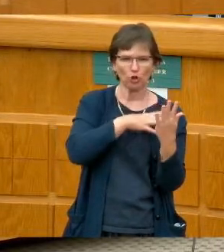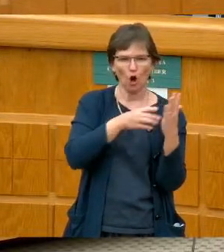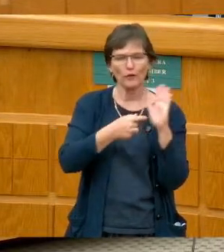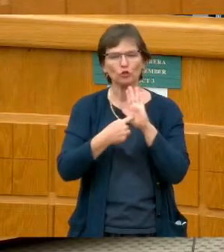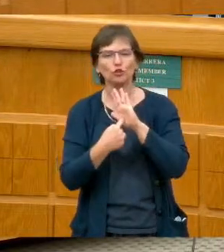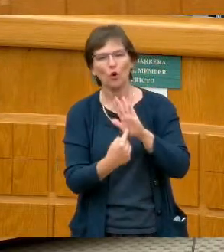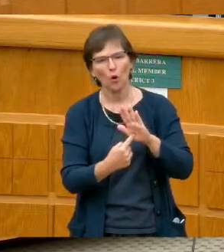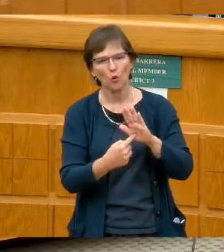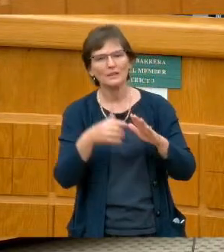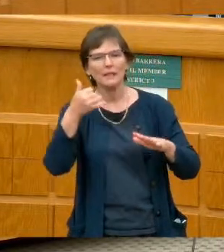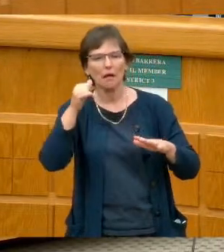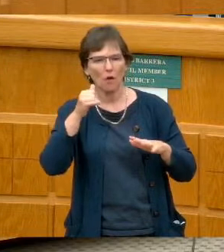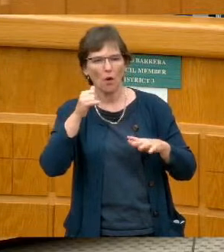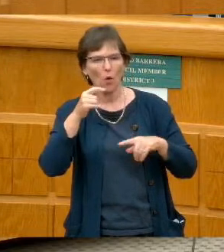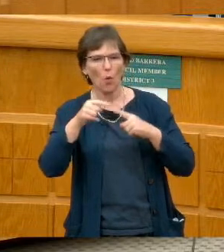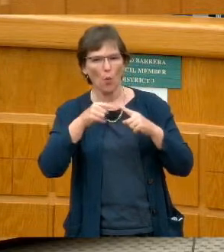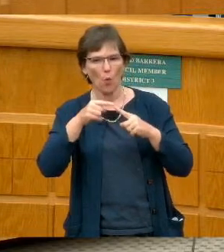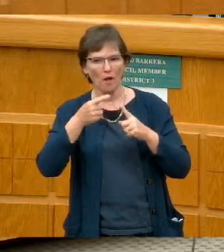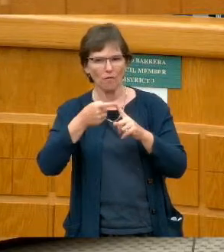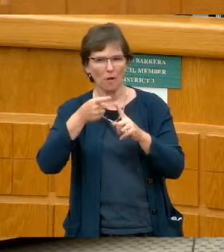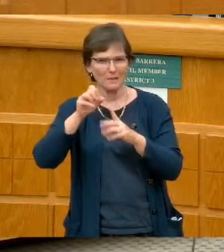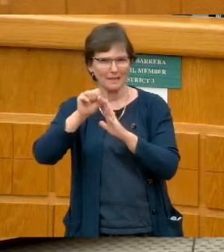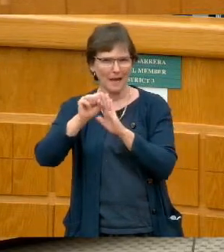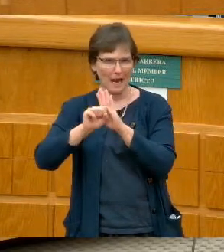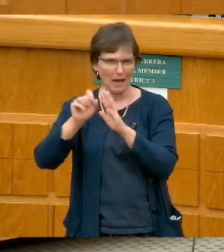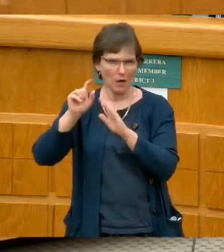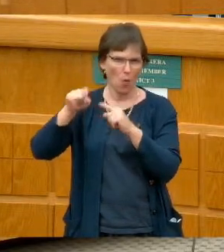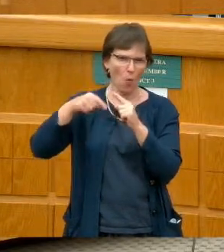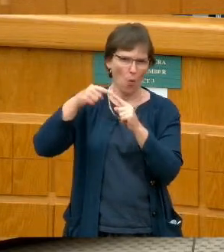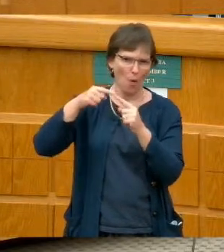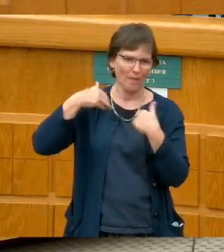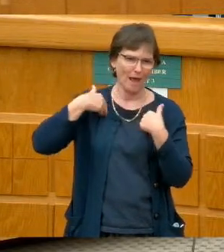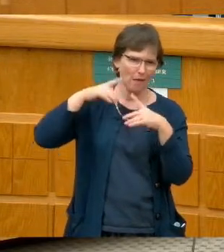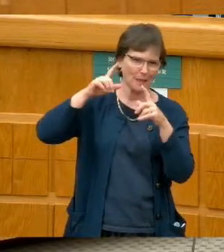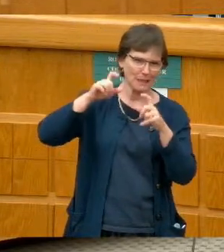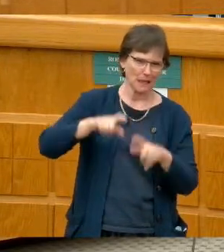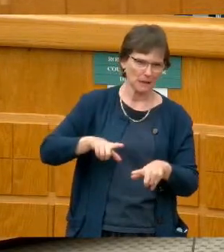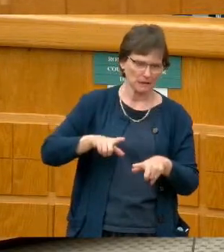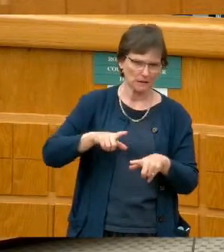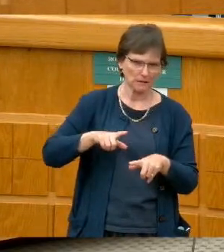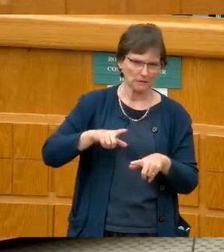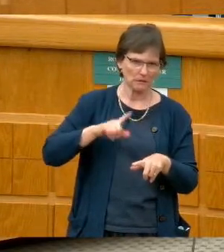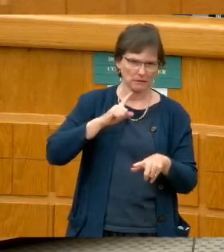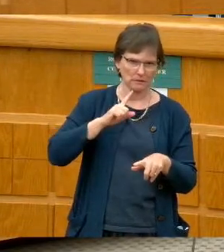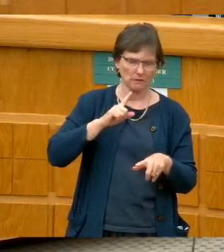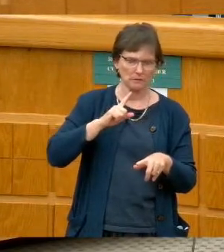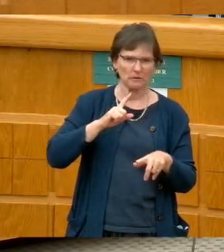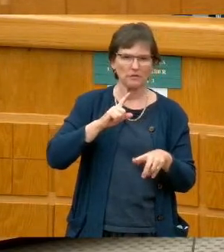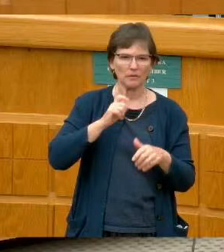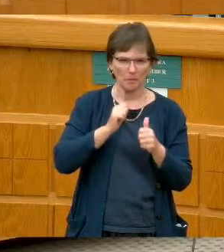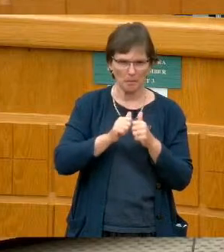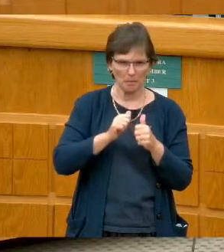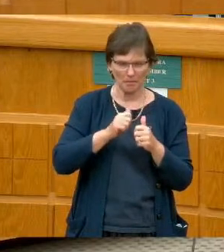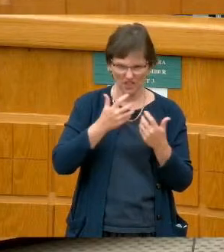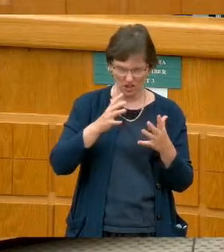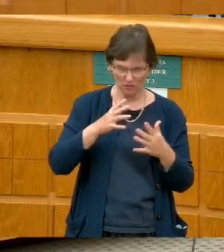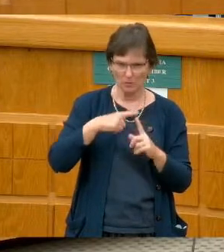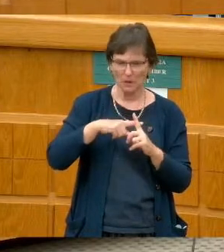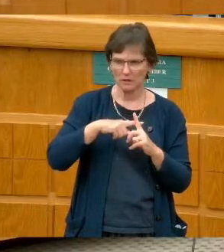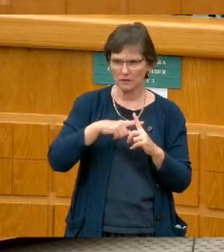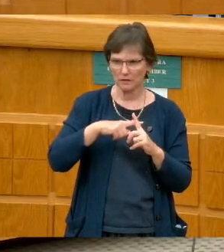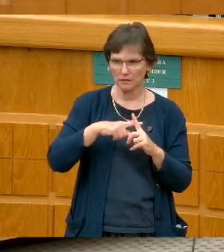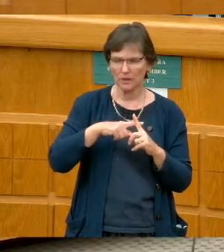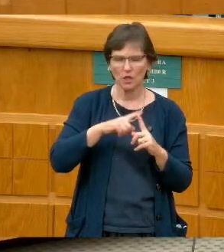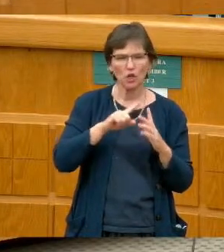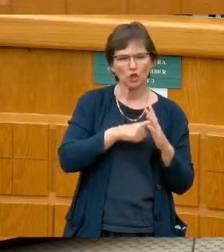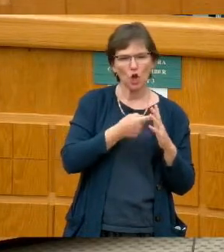out, graphed it out, going back over time. This starts at 6/26, so June 26, and it comes all the way